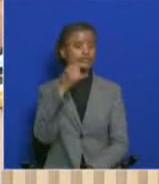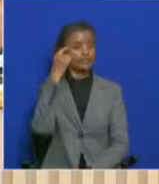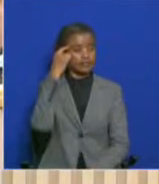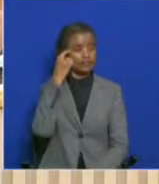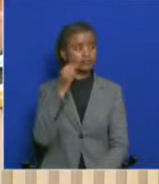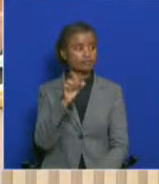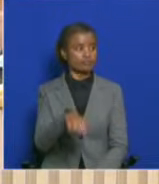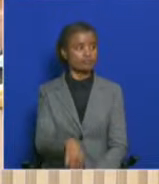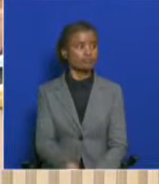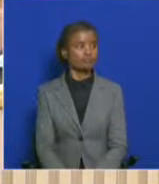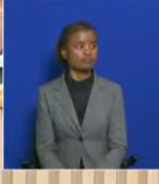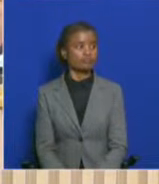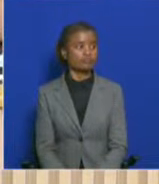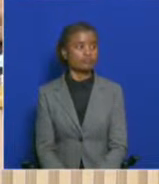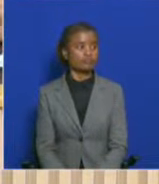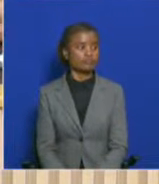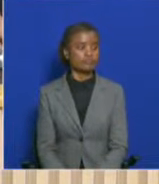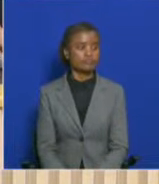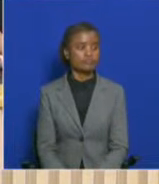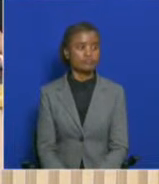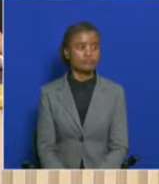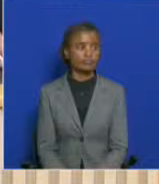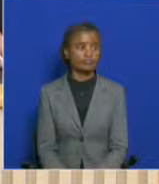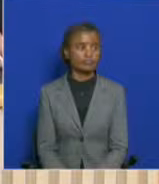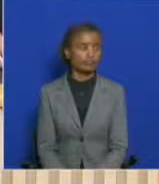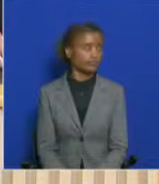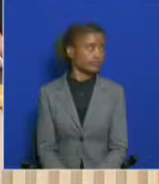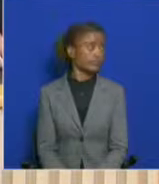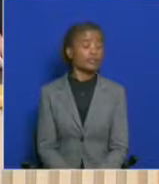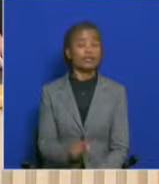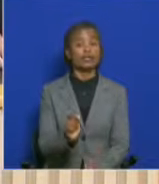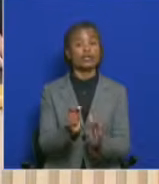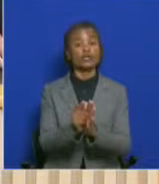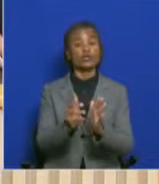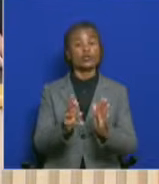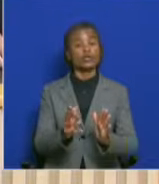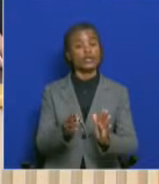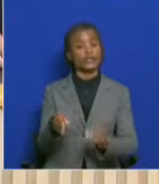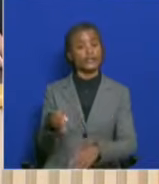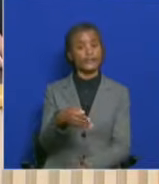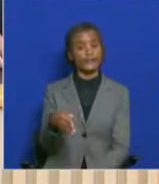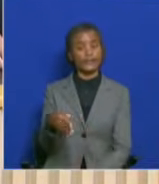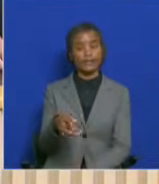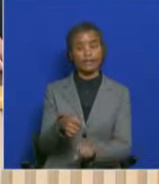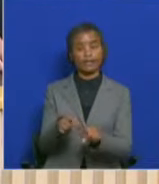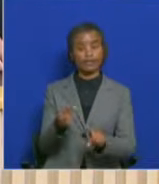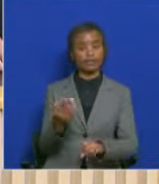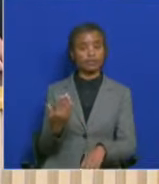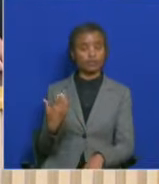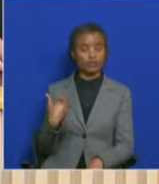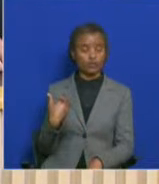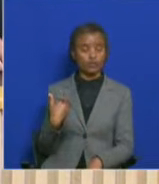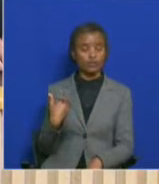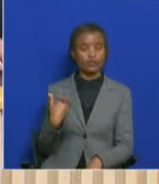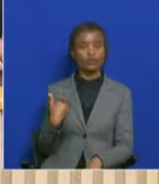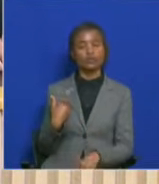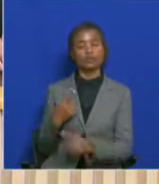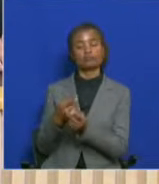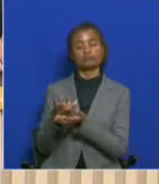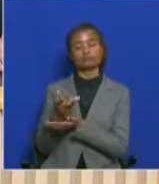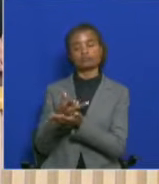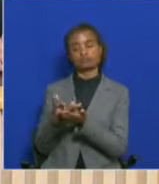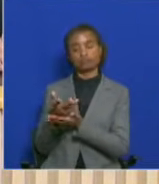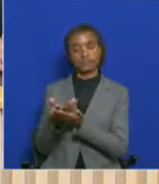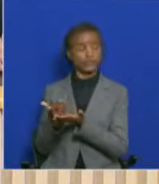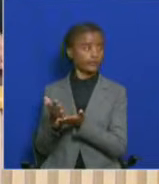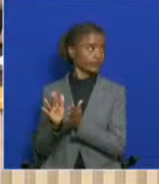The attorney is not here, but I did speak to the attorney in one of our adjournments, and so I'm quite